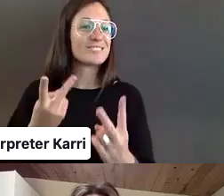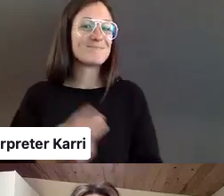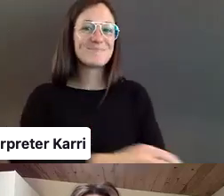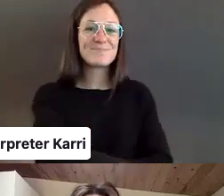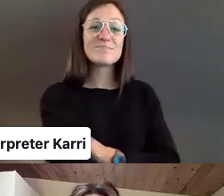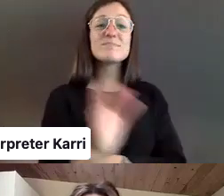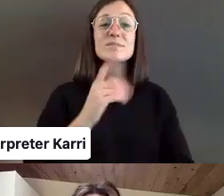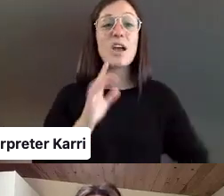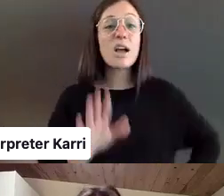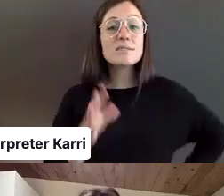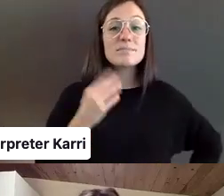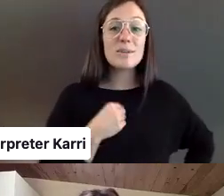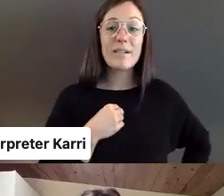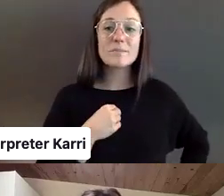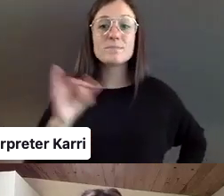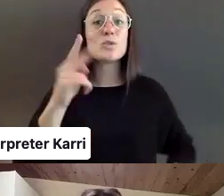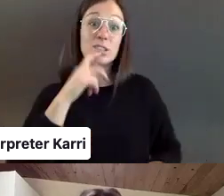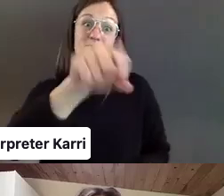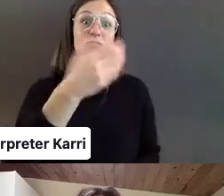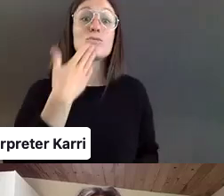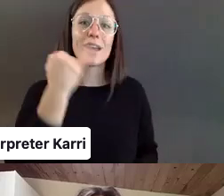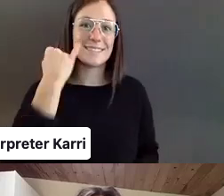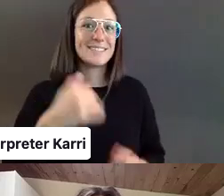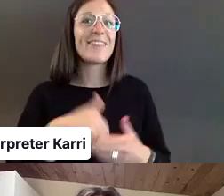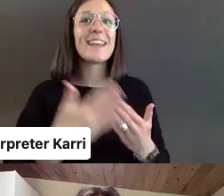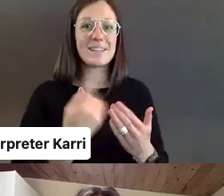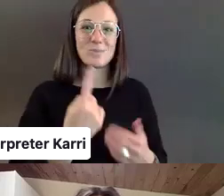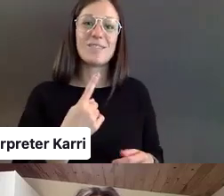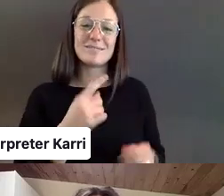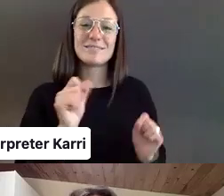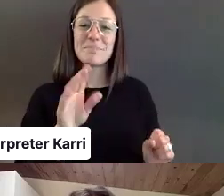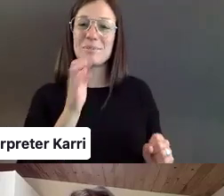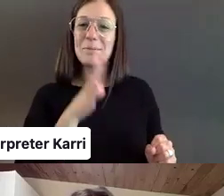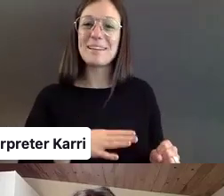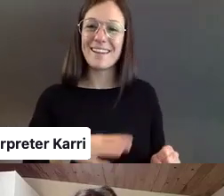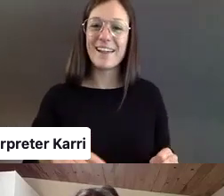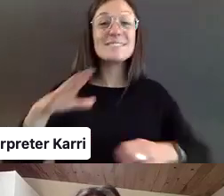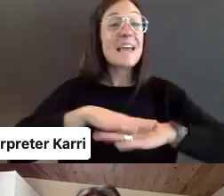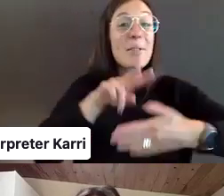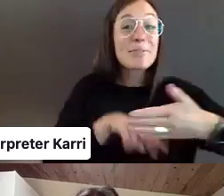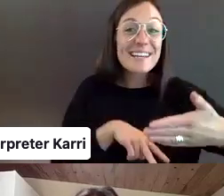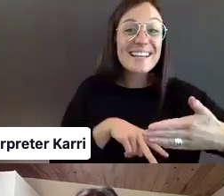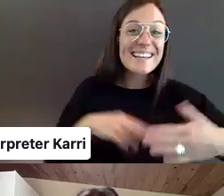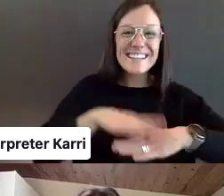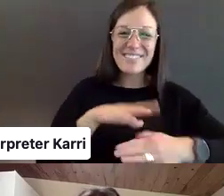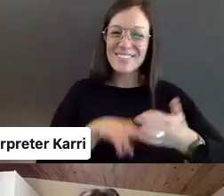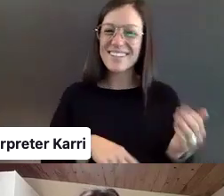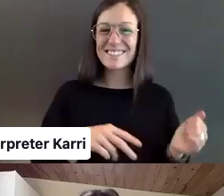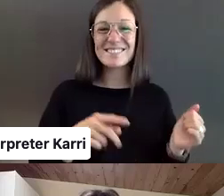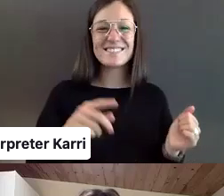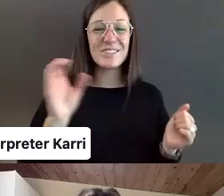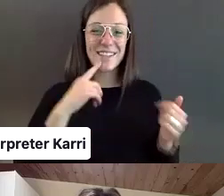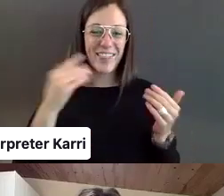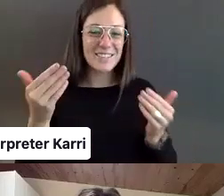Awesome. Beautiful. Yeah, it's a good idea. The next Momentus panel. Yeah, exactly. Table read. Hey, yeah. Nice. Let's go. That actually